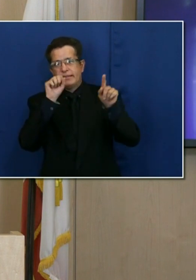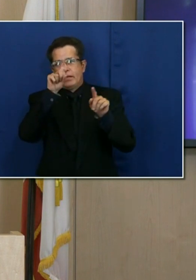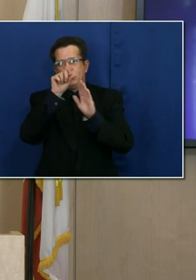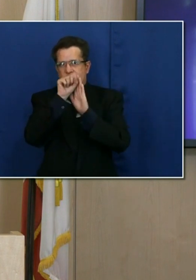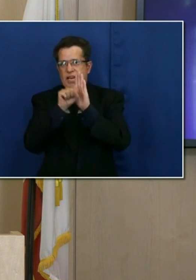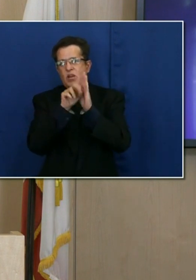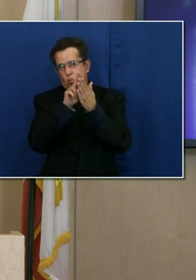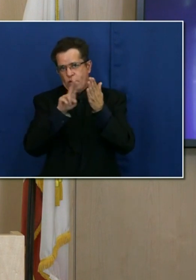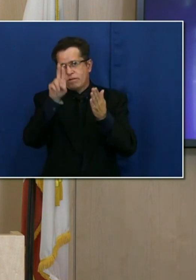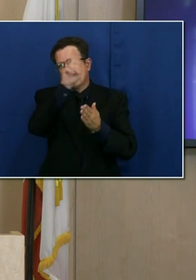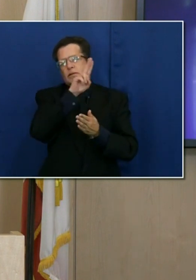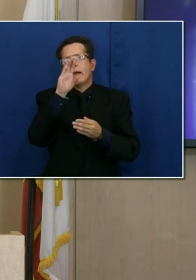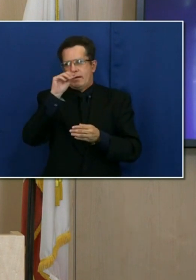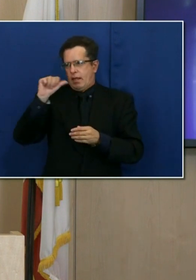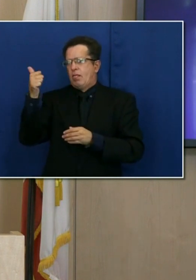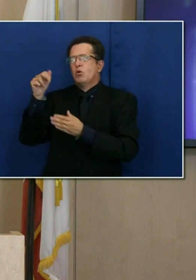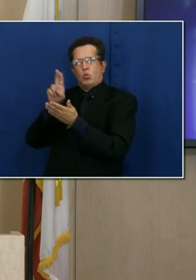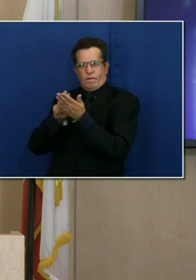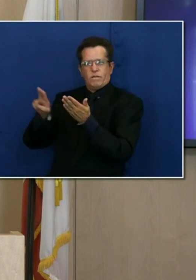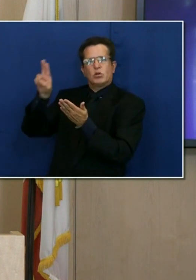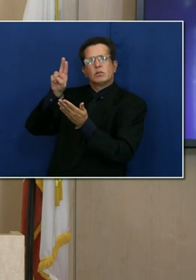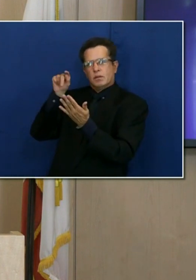the universities that you've mentioned.